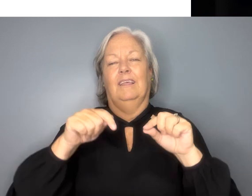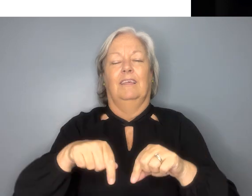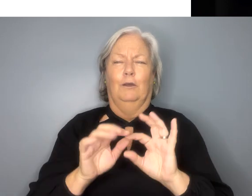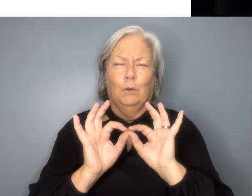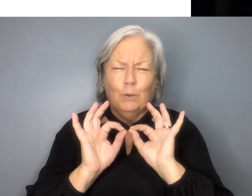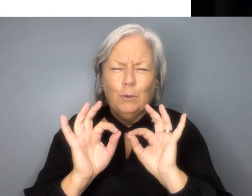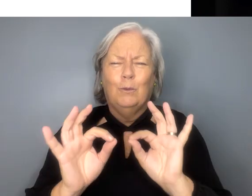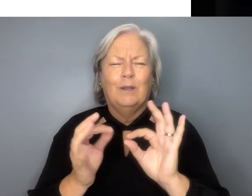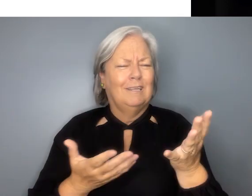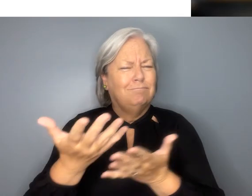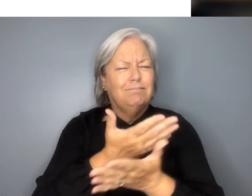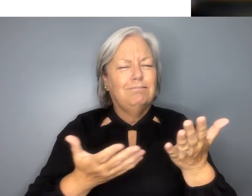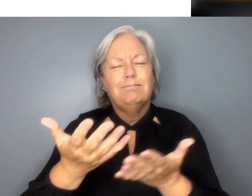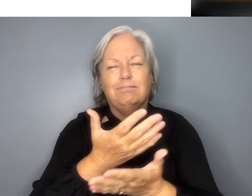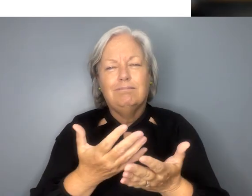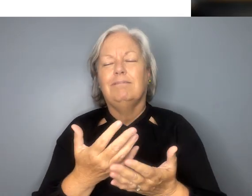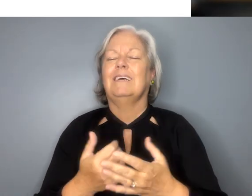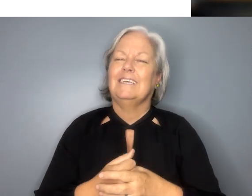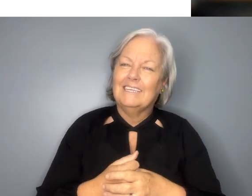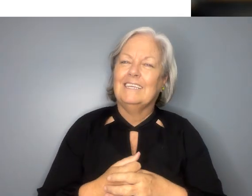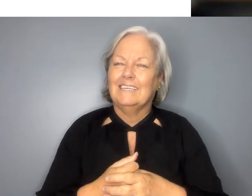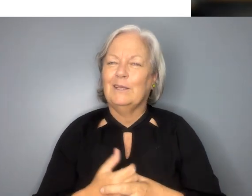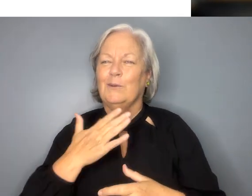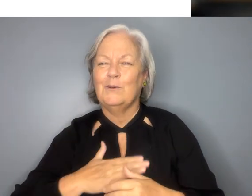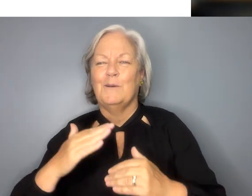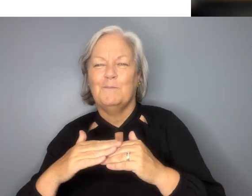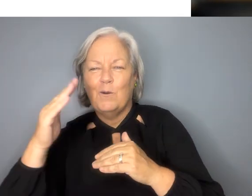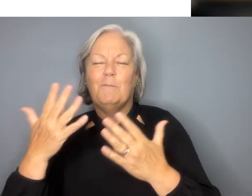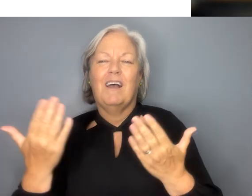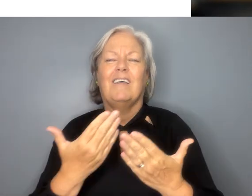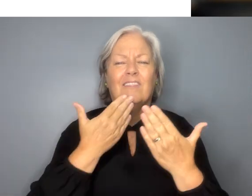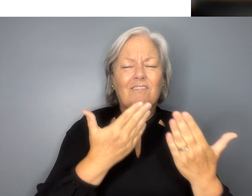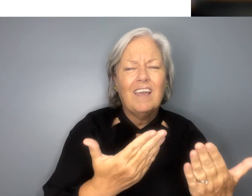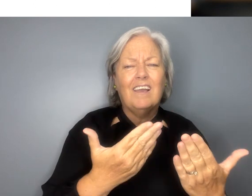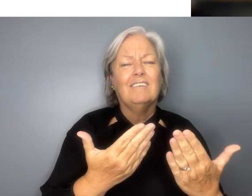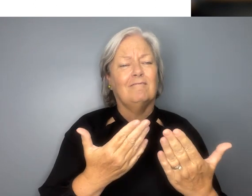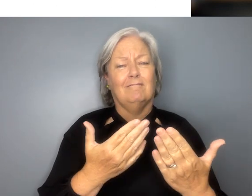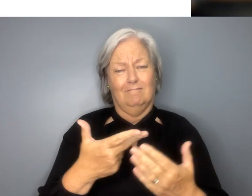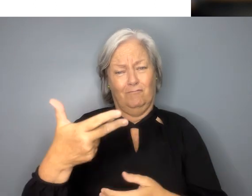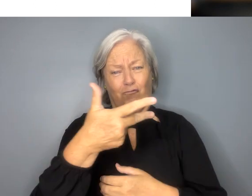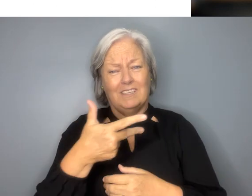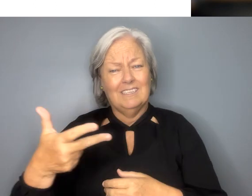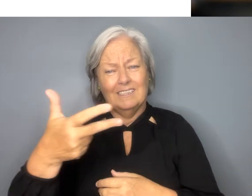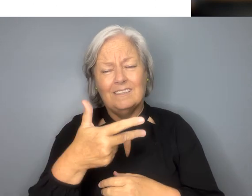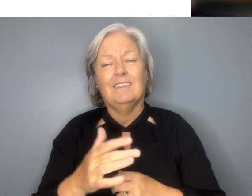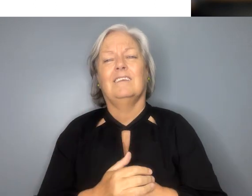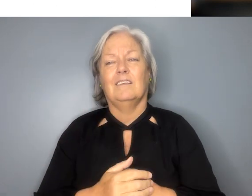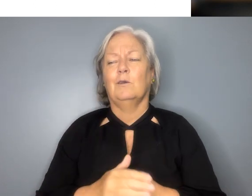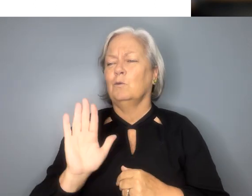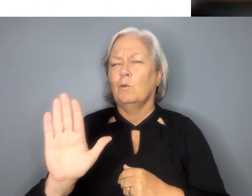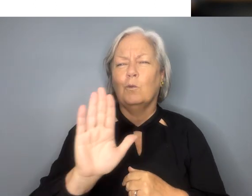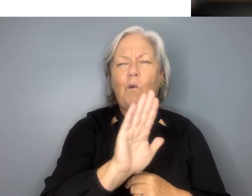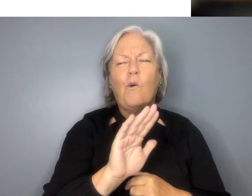been a very enriching conversation. I wish we had much more time than we have today. But I do want to say thank you to Ruby, to Mo, and to